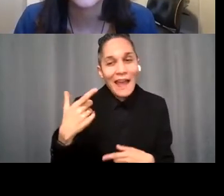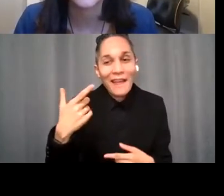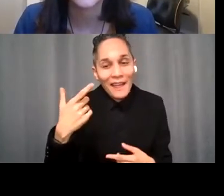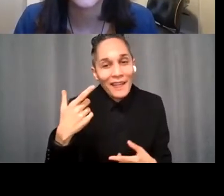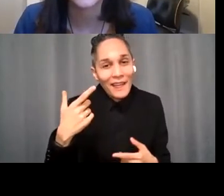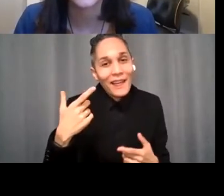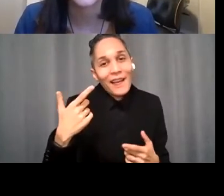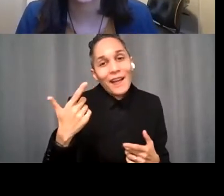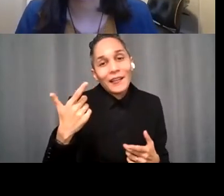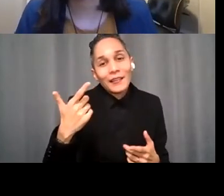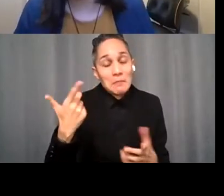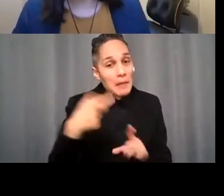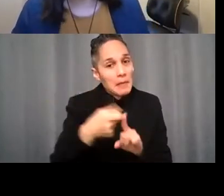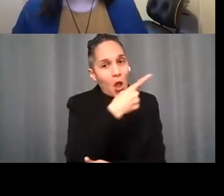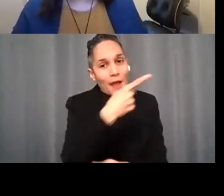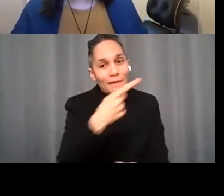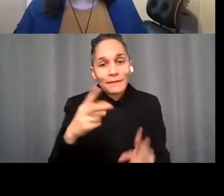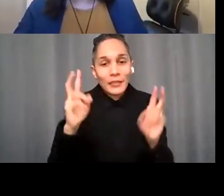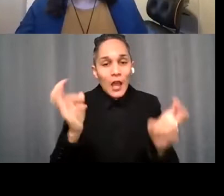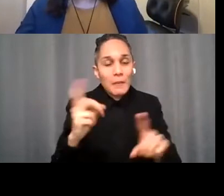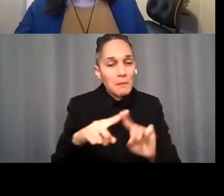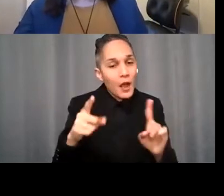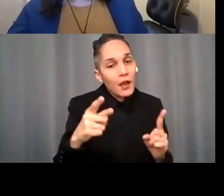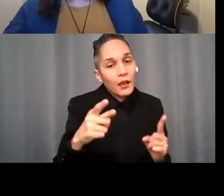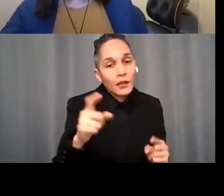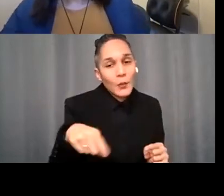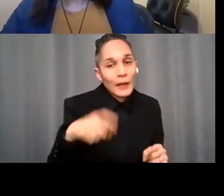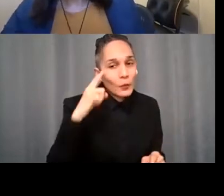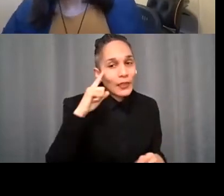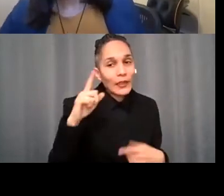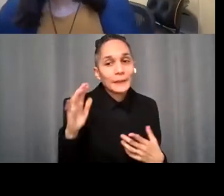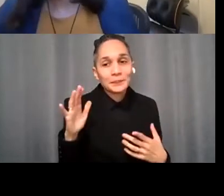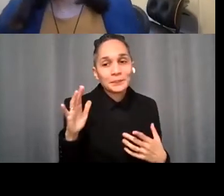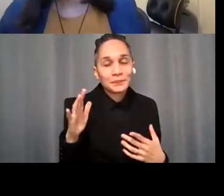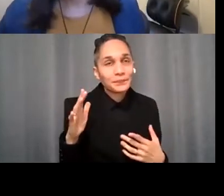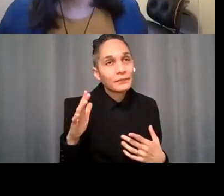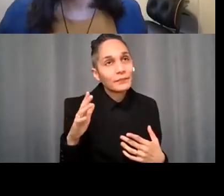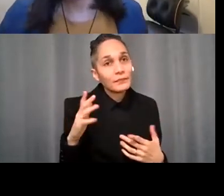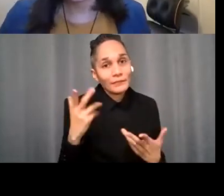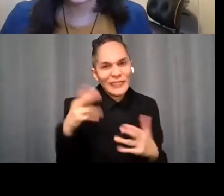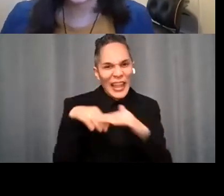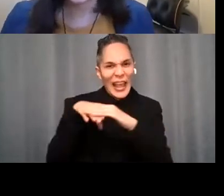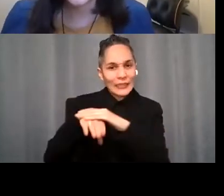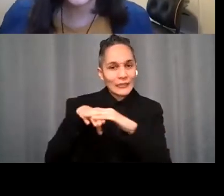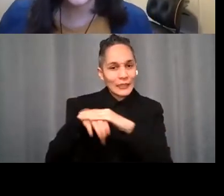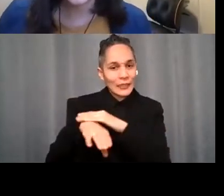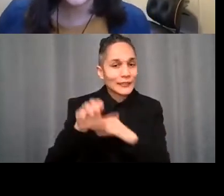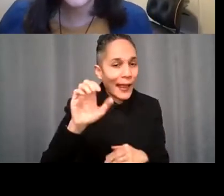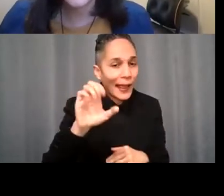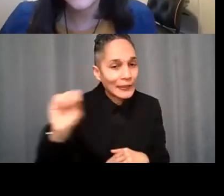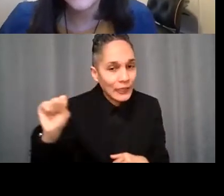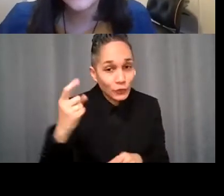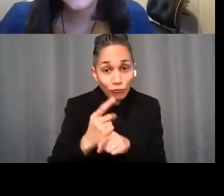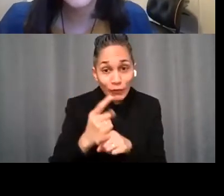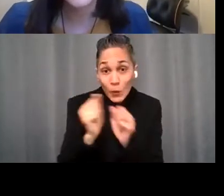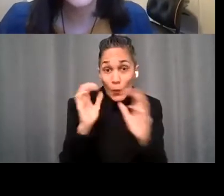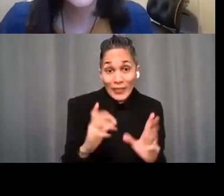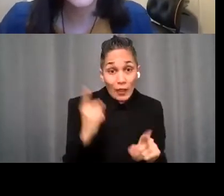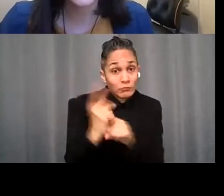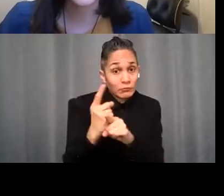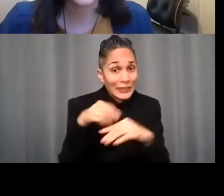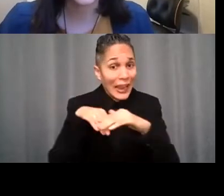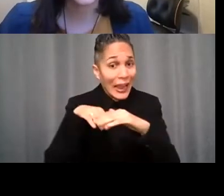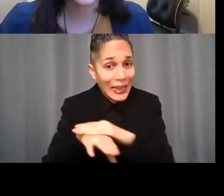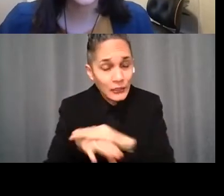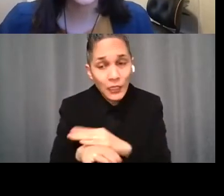little off topic, but it comes down to, at certain points, access, right? Without Correct. Necessarily having the access